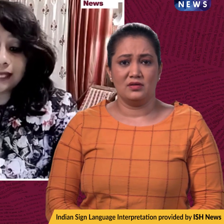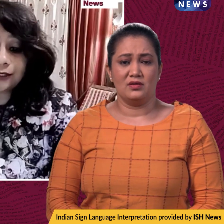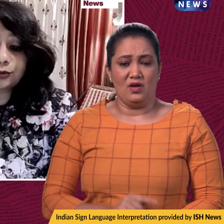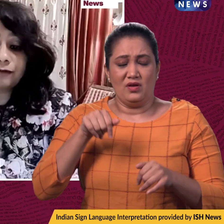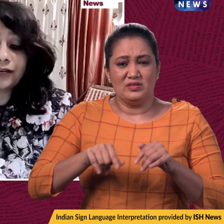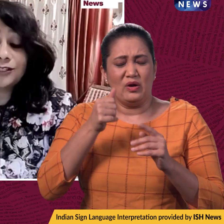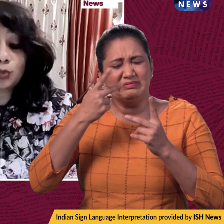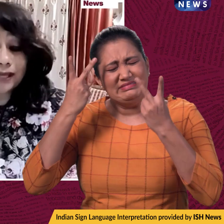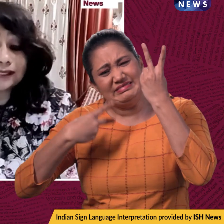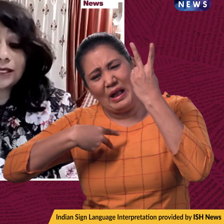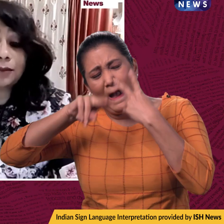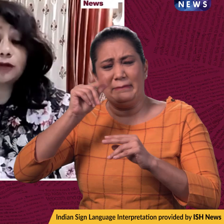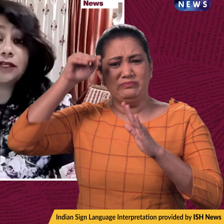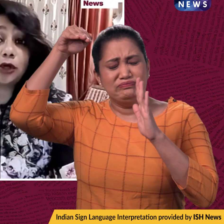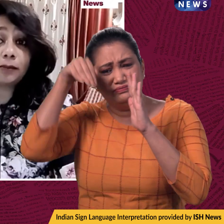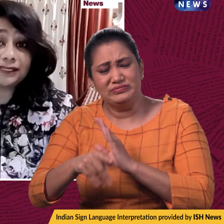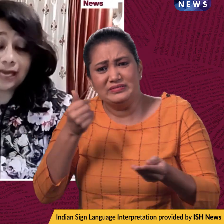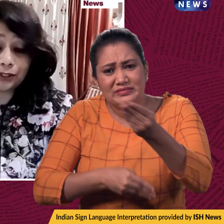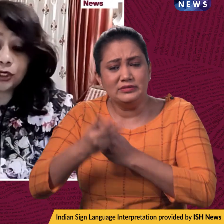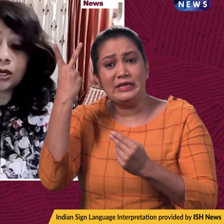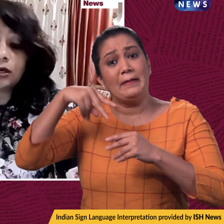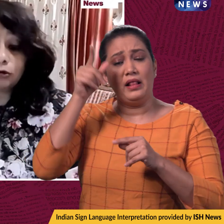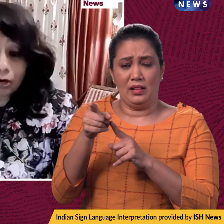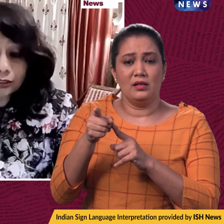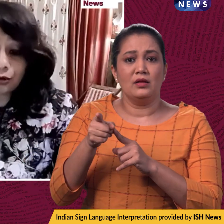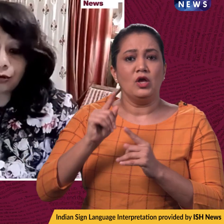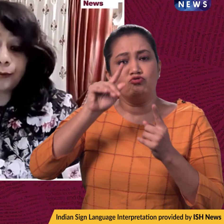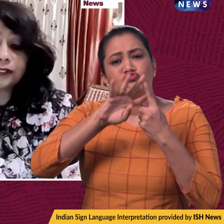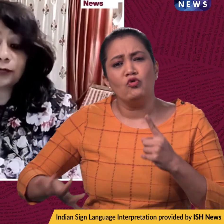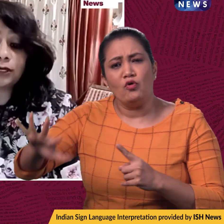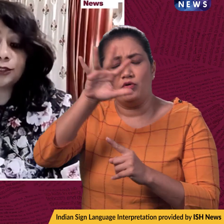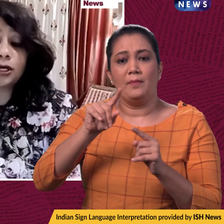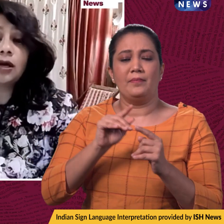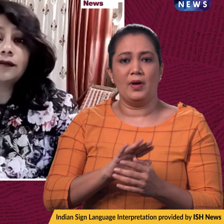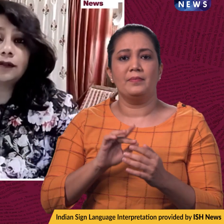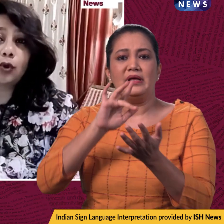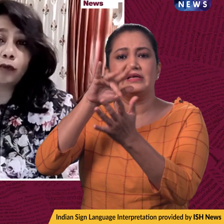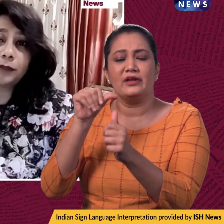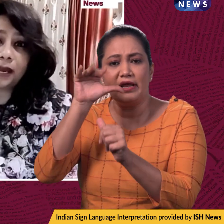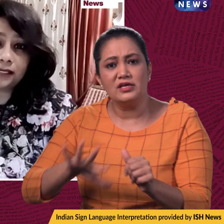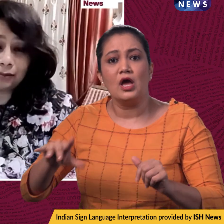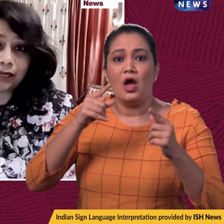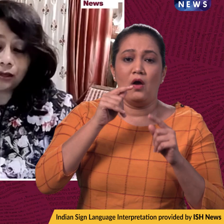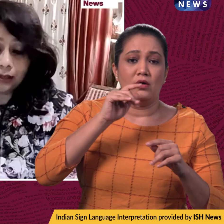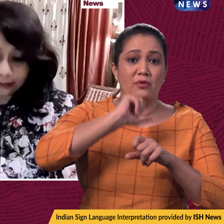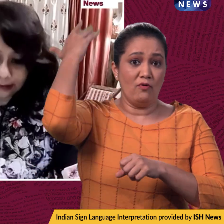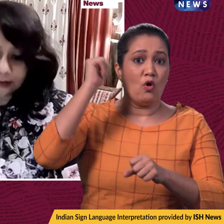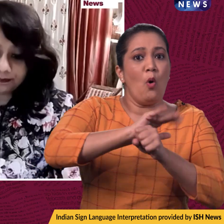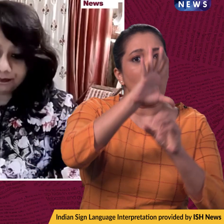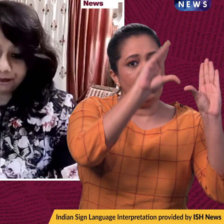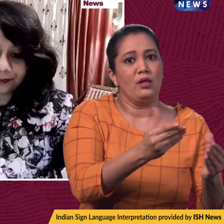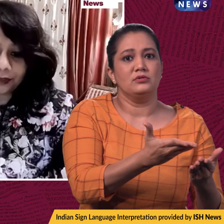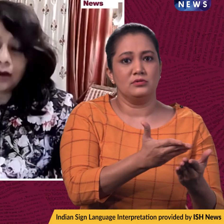war is set to inflict twice the amount of economic damage across Europe and Central Asia the COVID pandemic